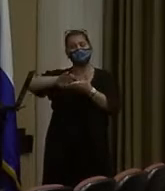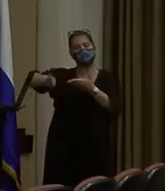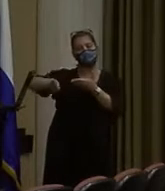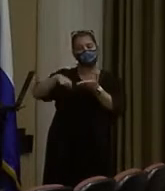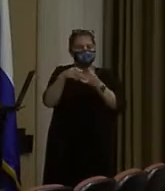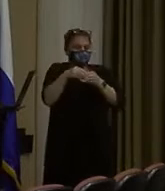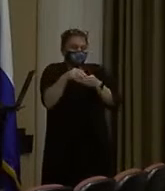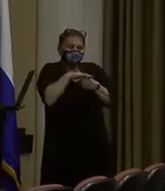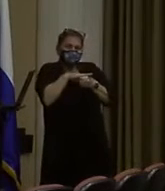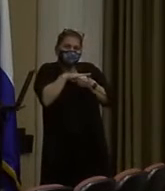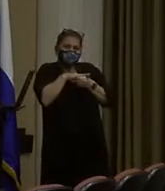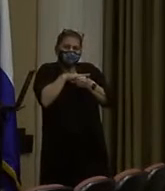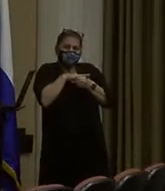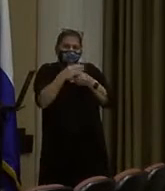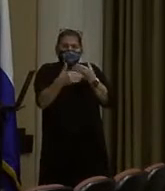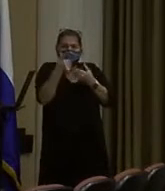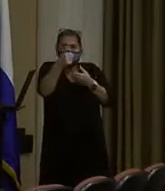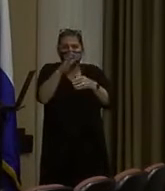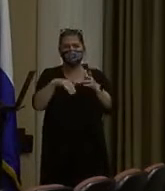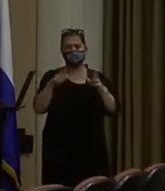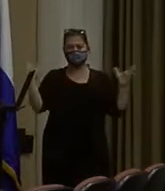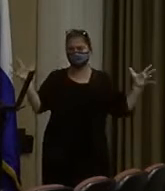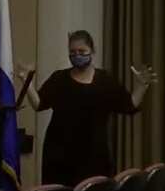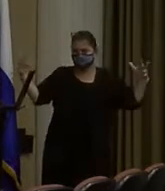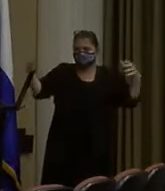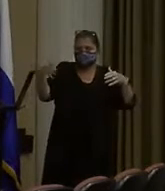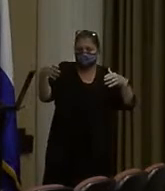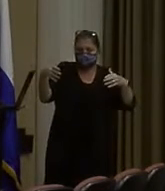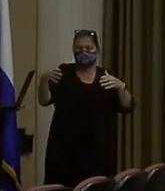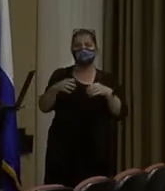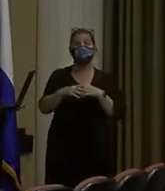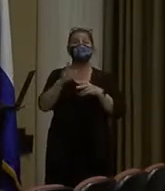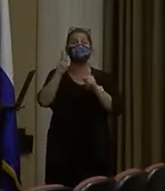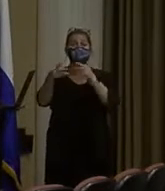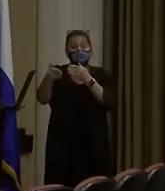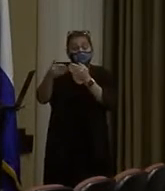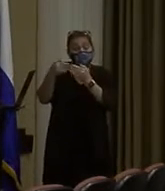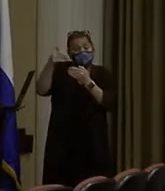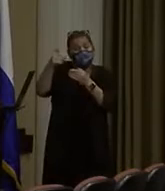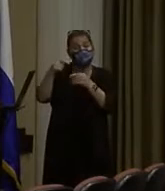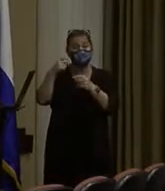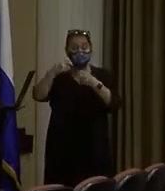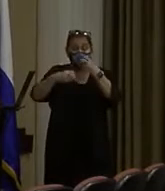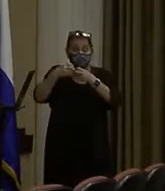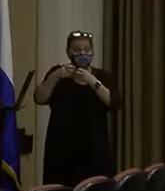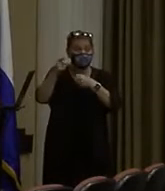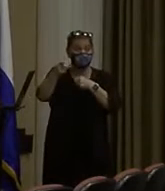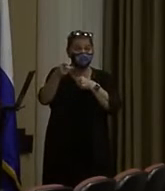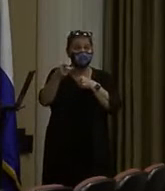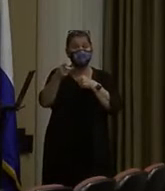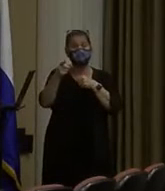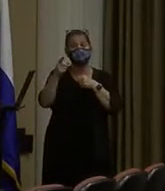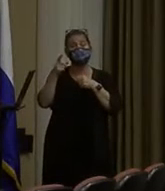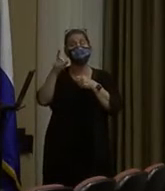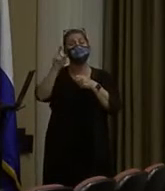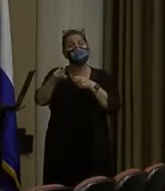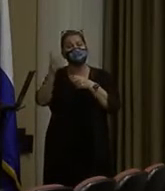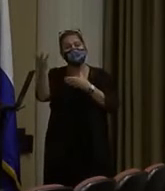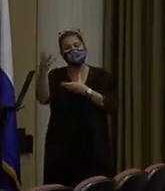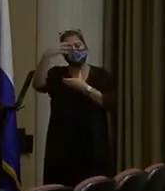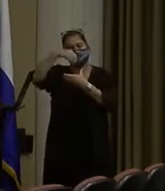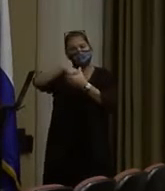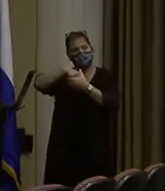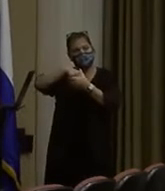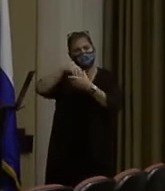better job realizing that the people who are closest to the pain, closest to the problem of health inequities, should be the